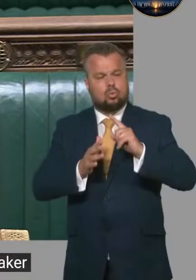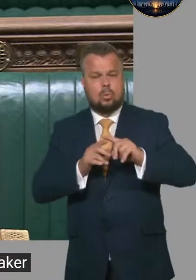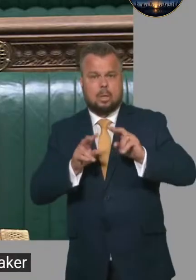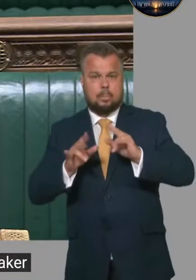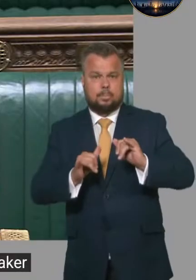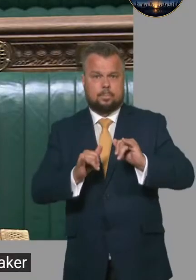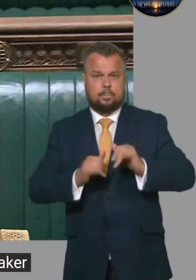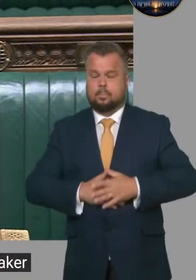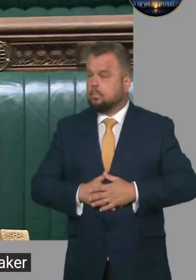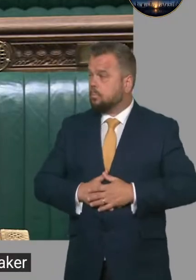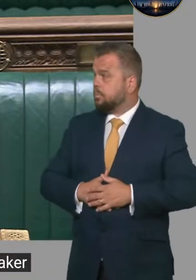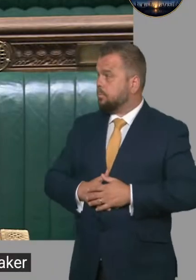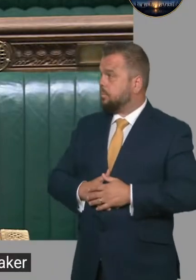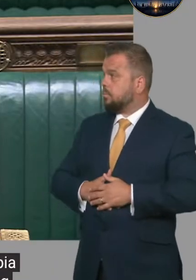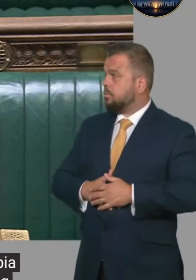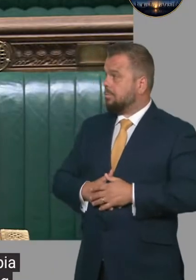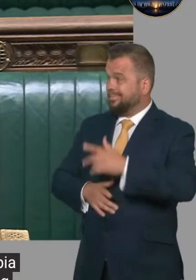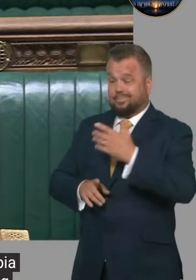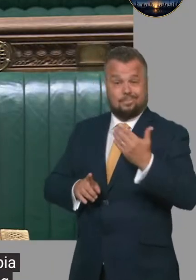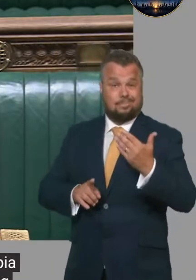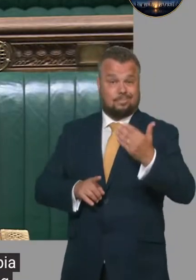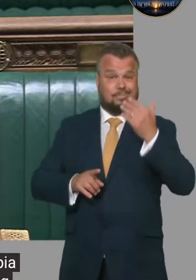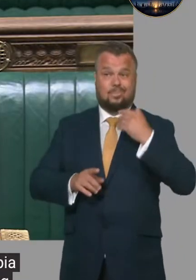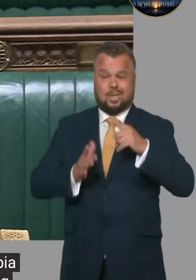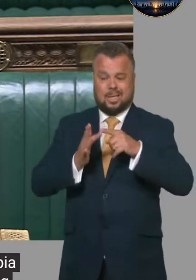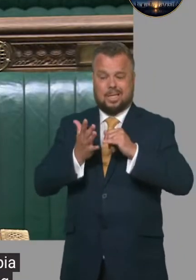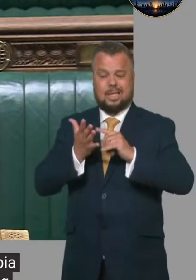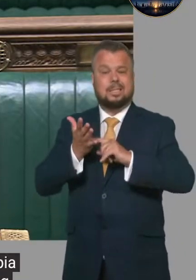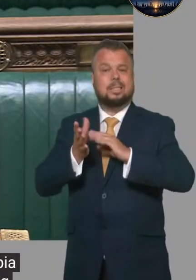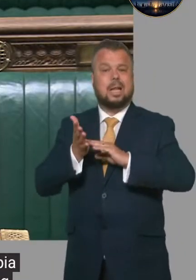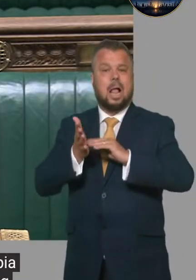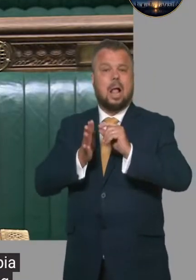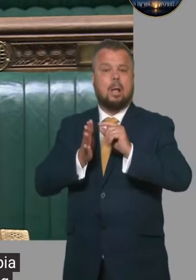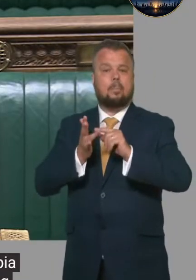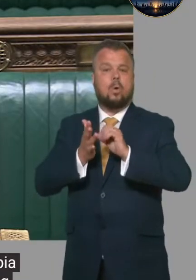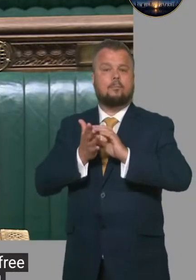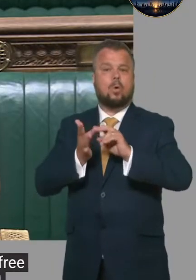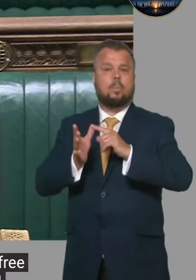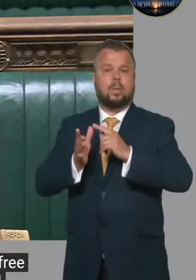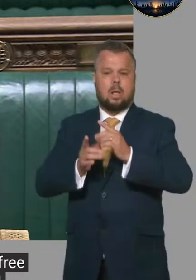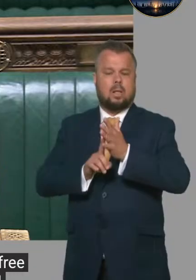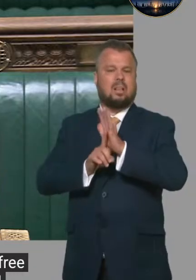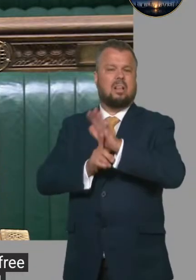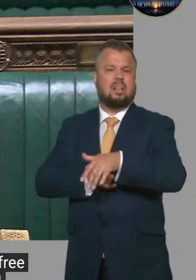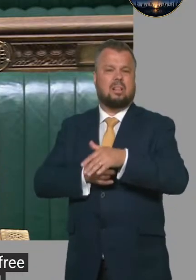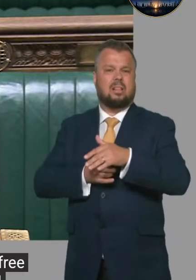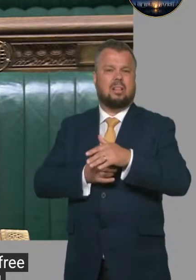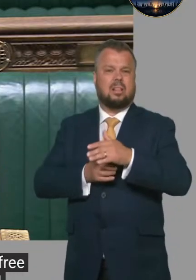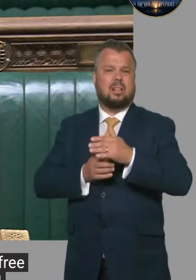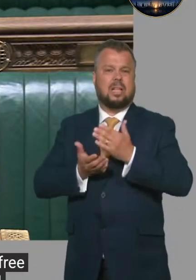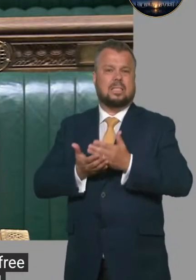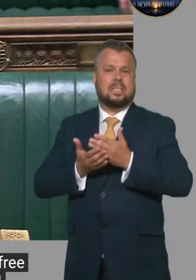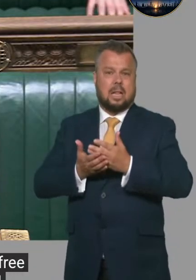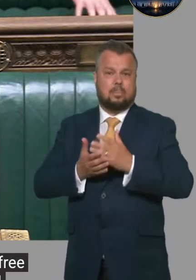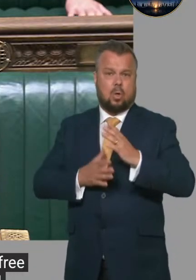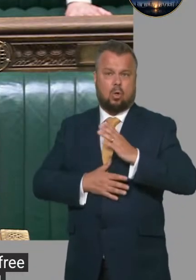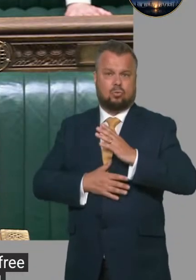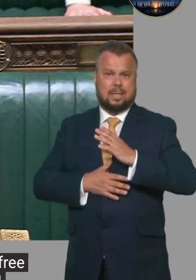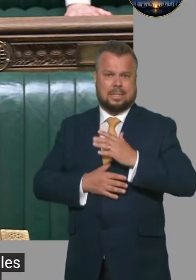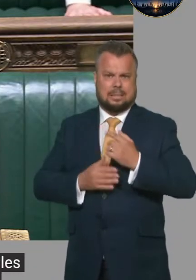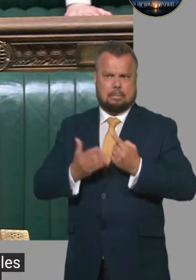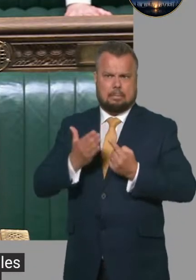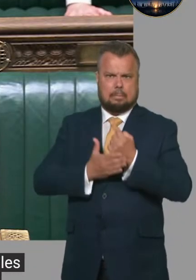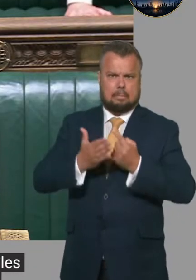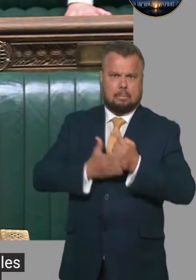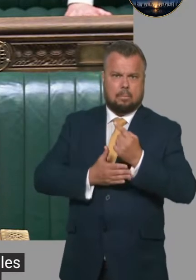Wales Police tried to use it to effectively criminalise people for criticising Islam, something that ministers promised us time and